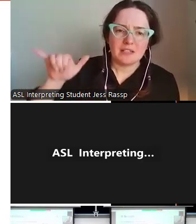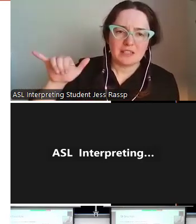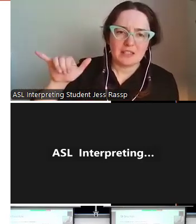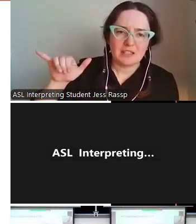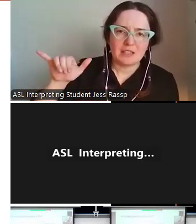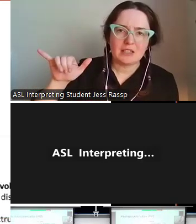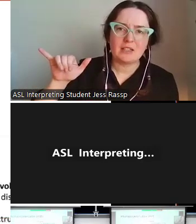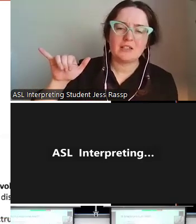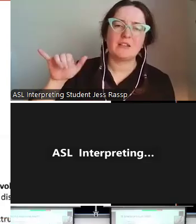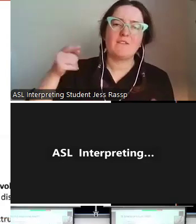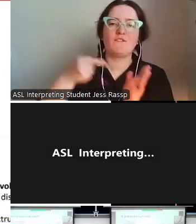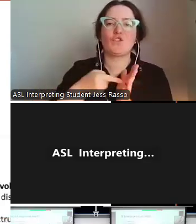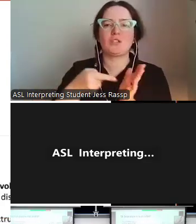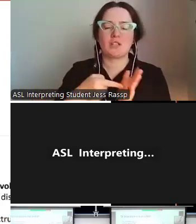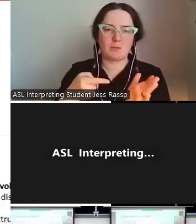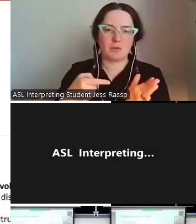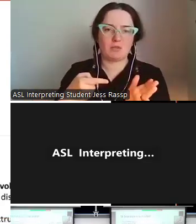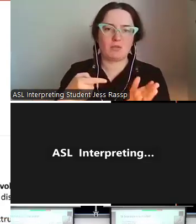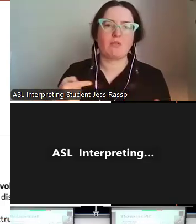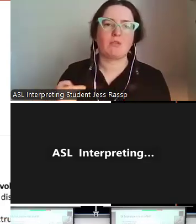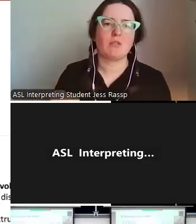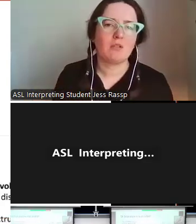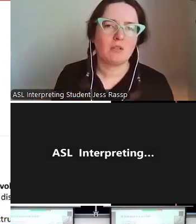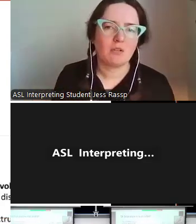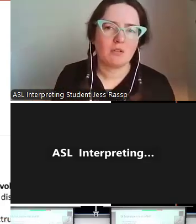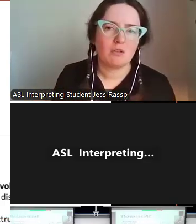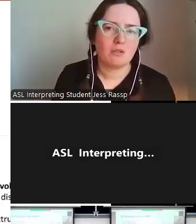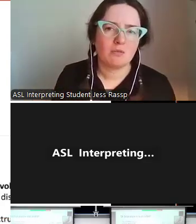face an epilepsy, they can just go get stung by a bee.